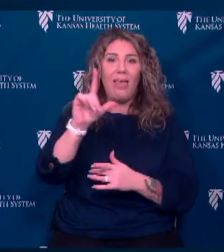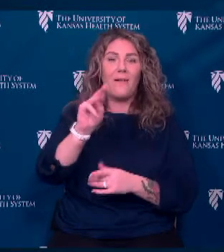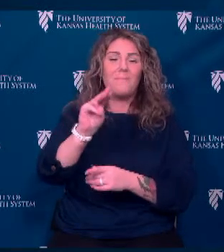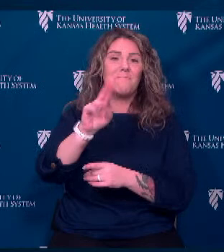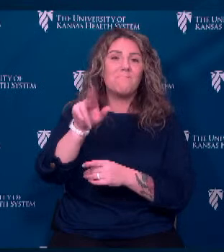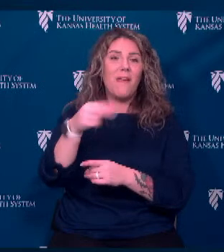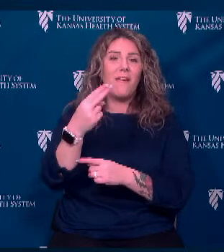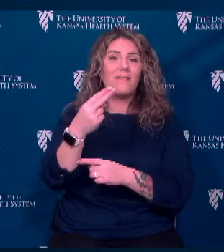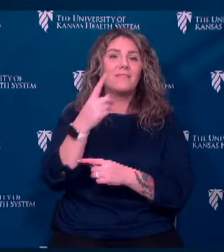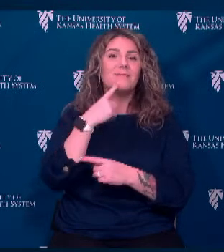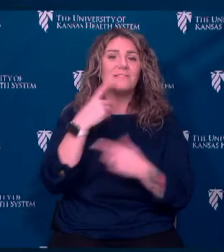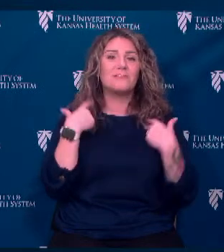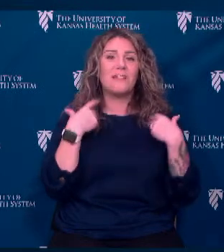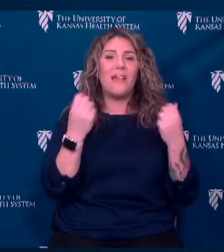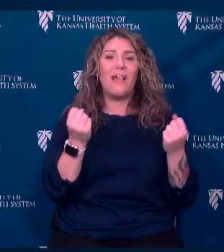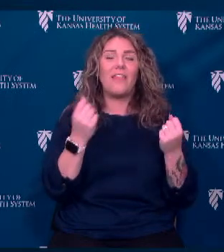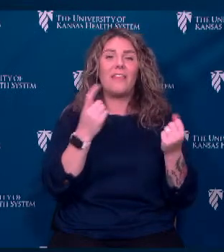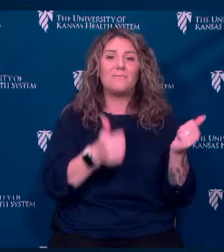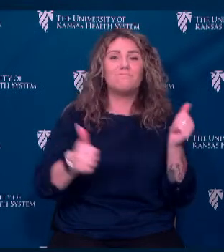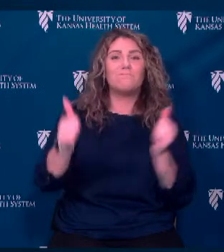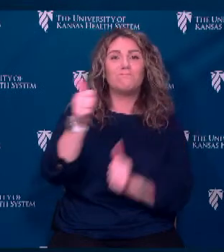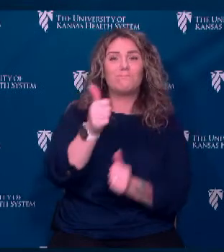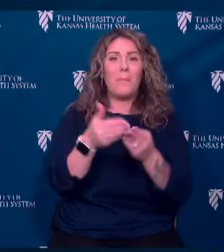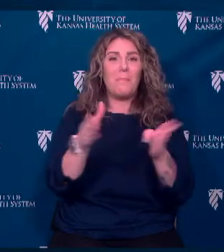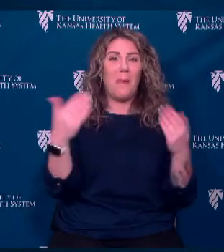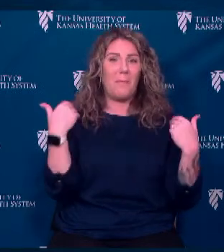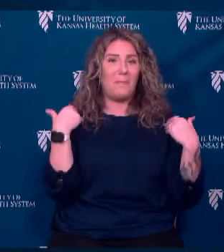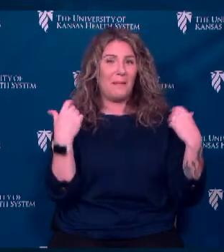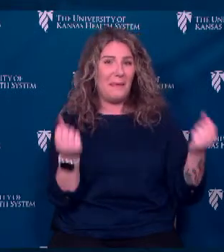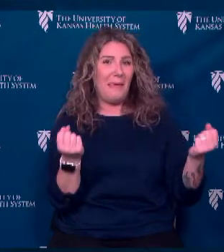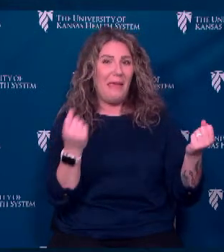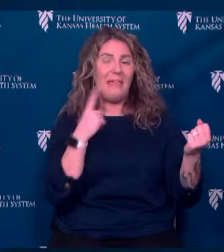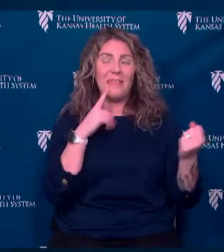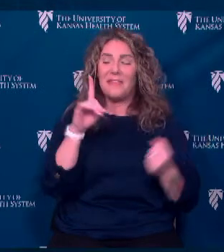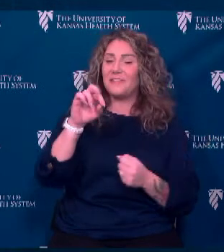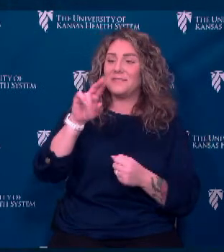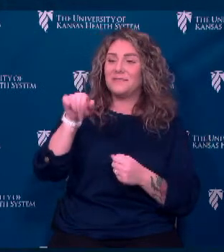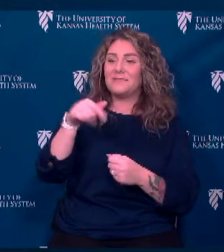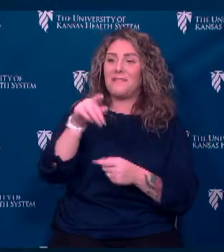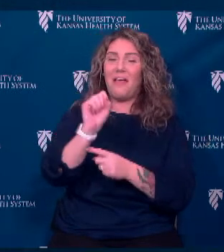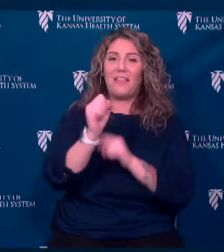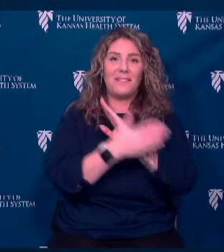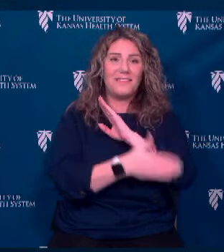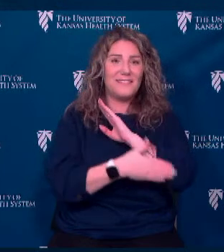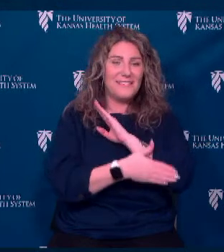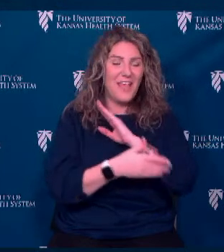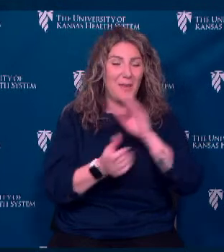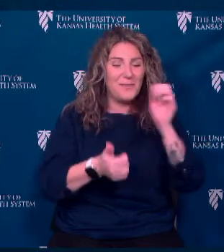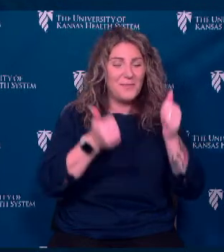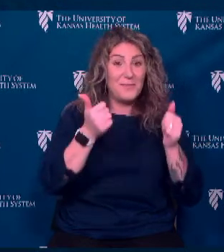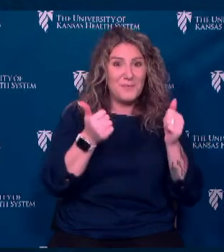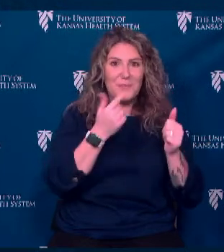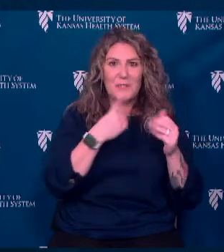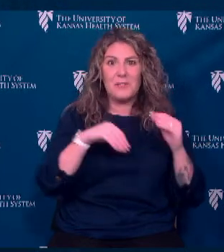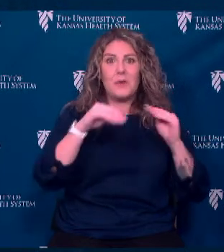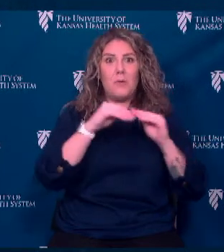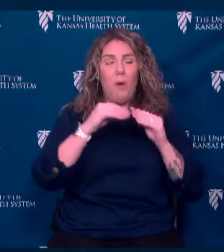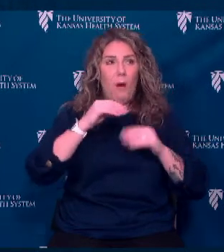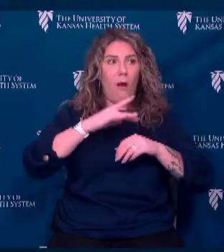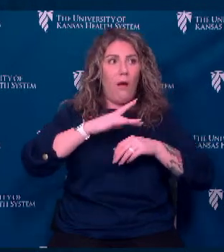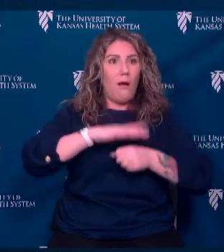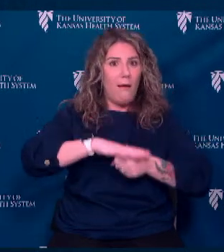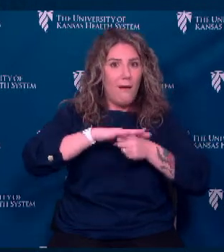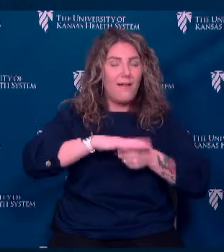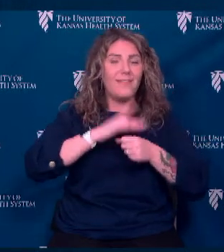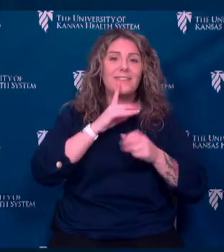Health Officer of Douglas County. I'm not sure which job gives her more heartburn right now. She'll have to tell us that. What numbers do you have to share with us